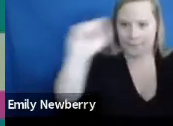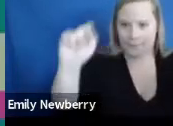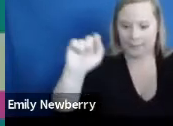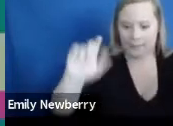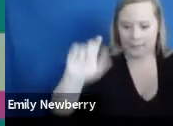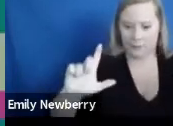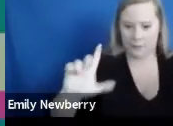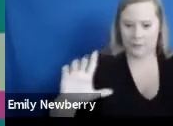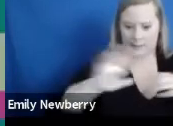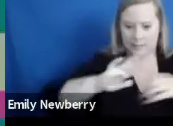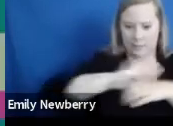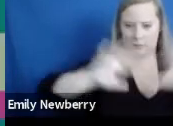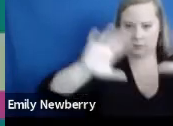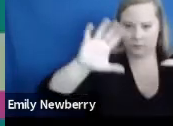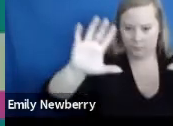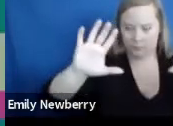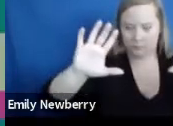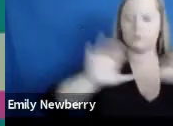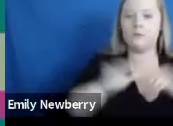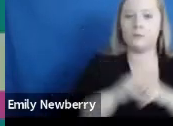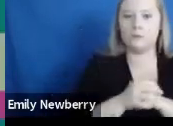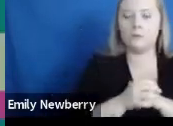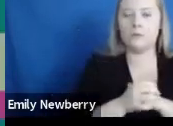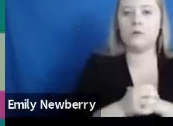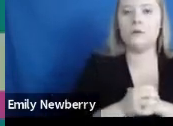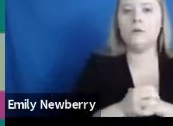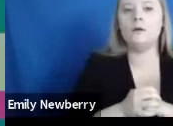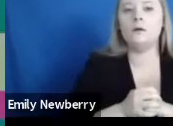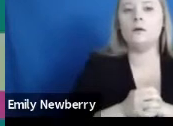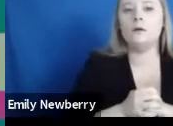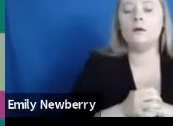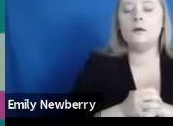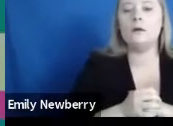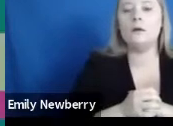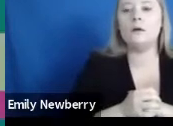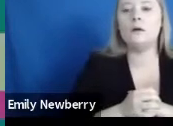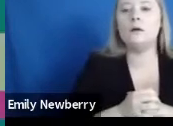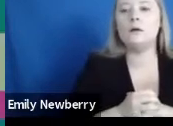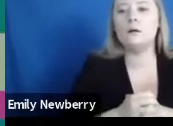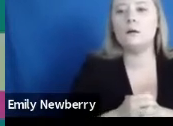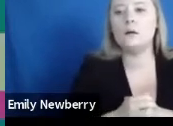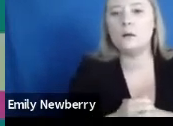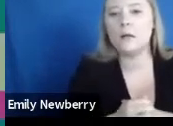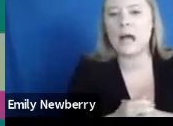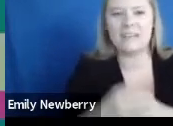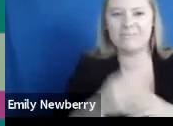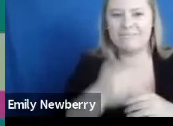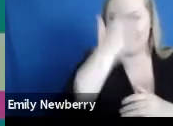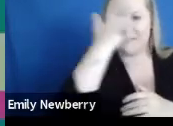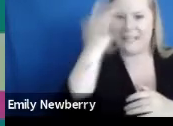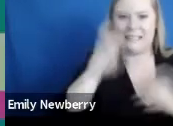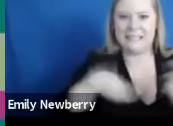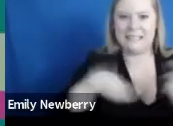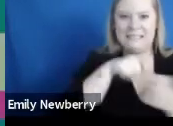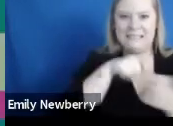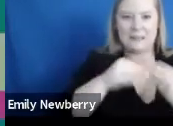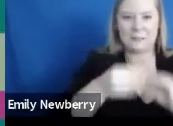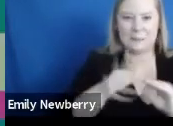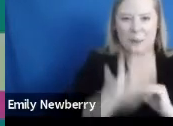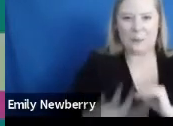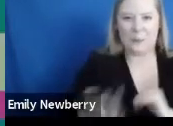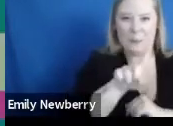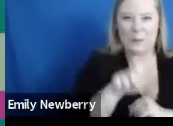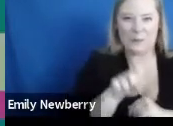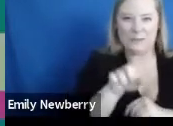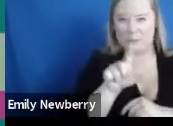areas, and we came up, I forget the exact number, somewhere in the order of 120 different wells that we